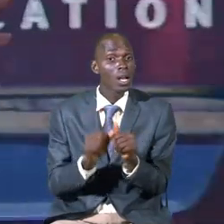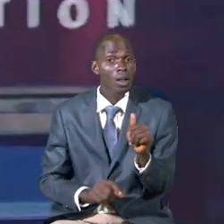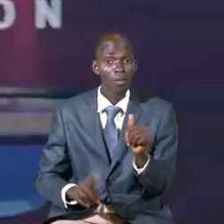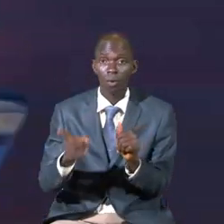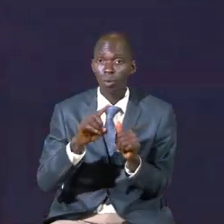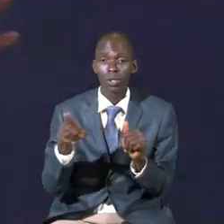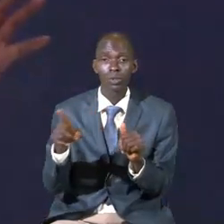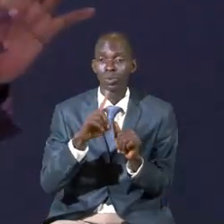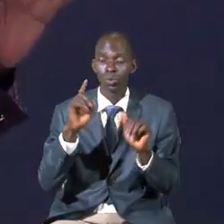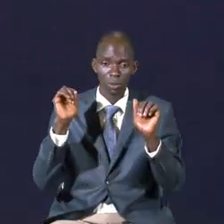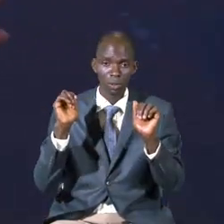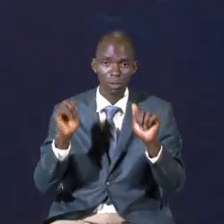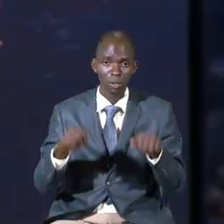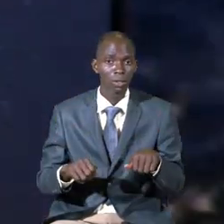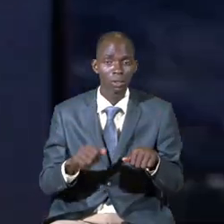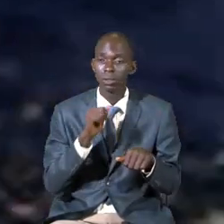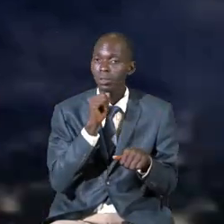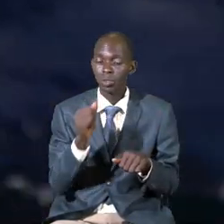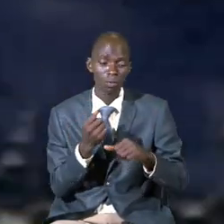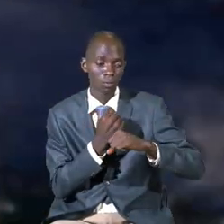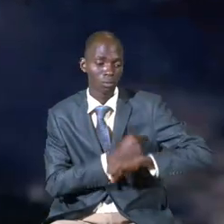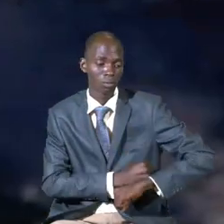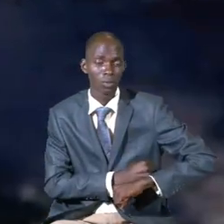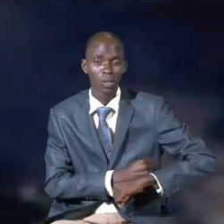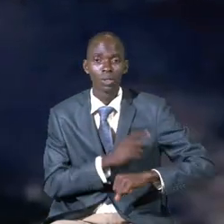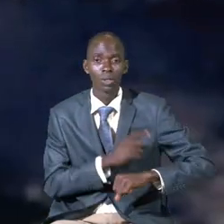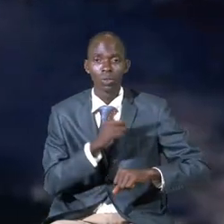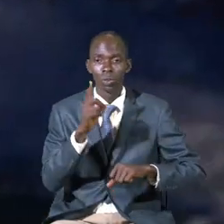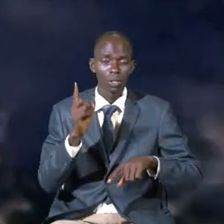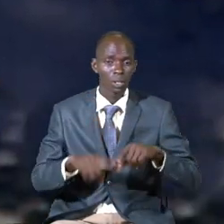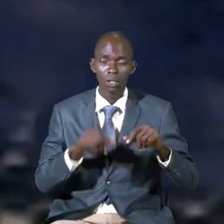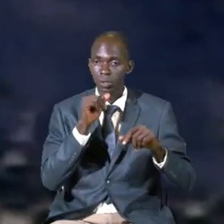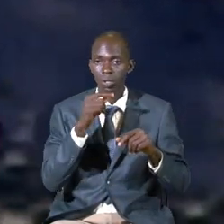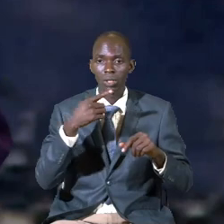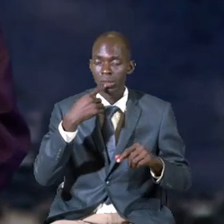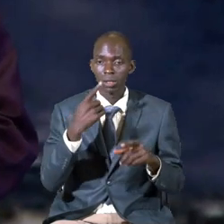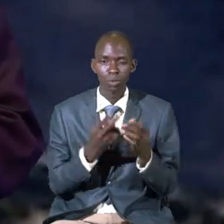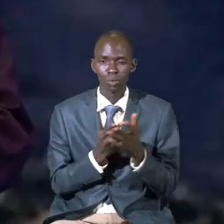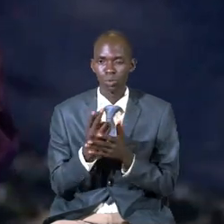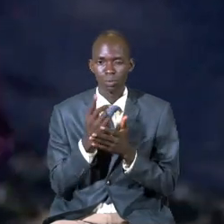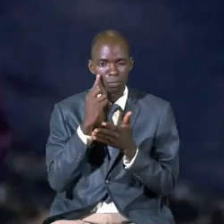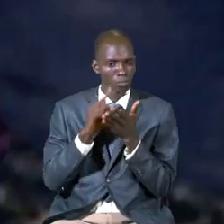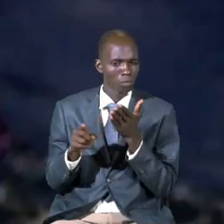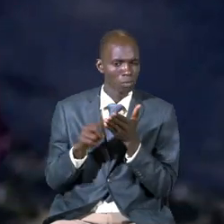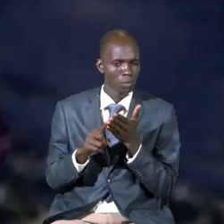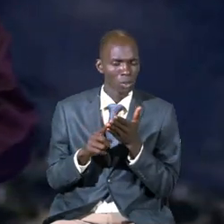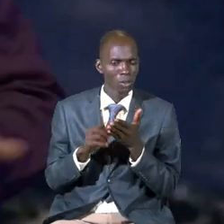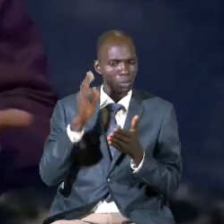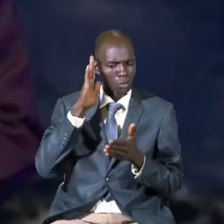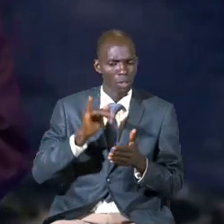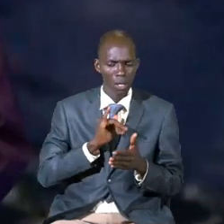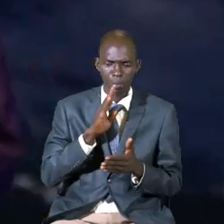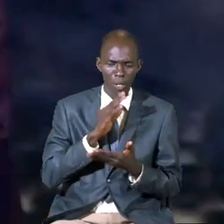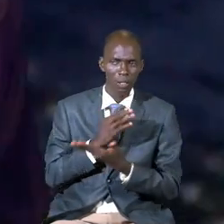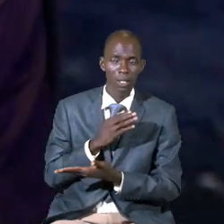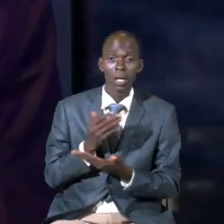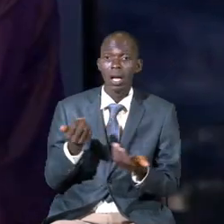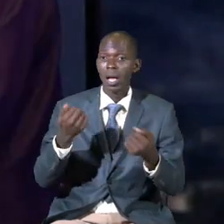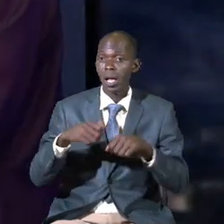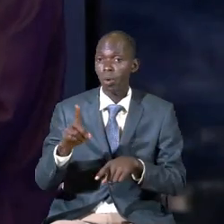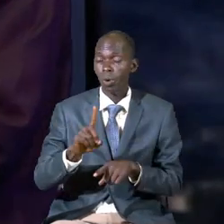cannot defend or you cannot declare the truth check up should i be there anywhere